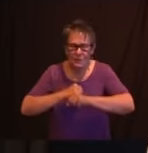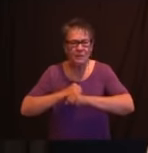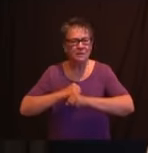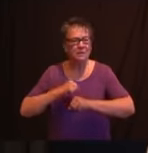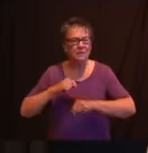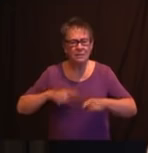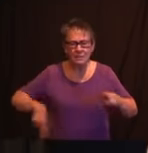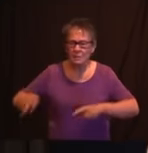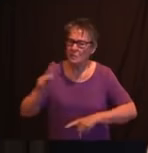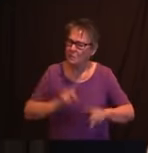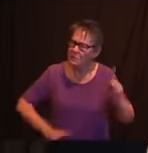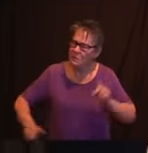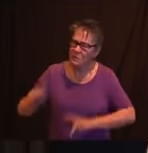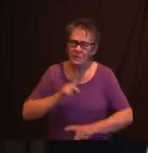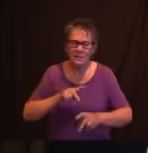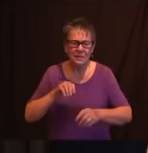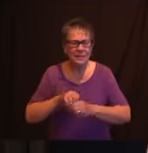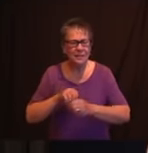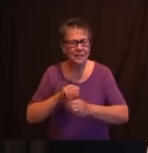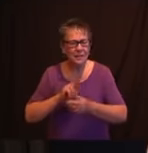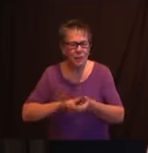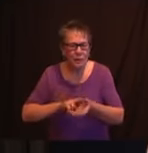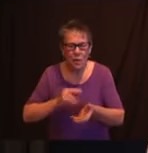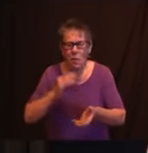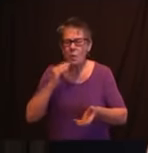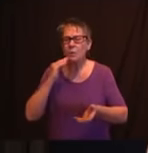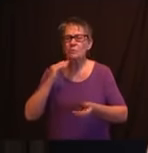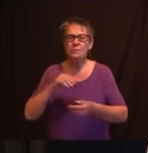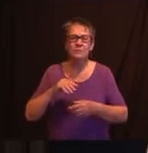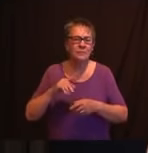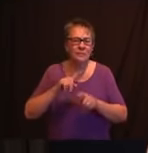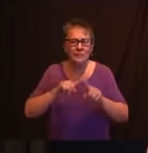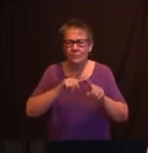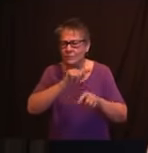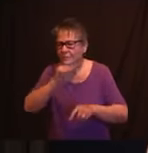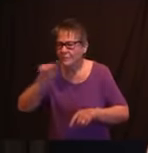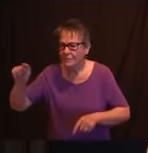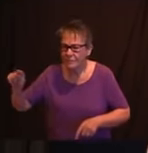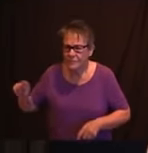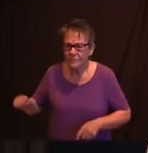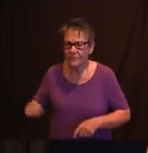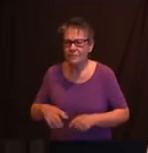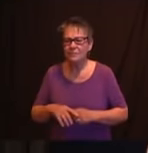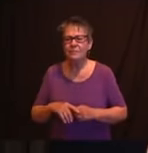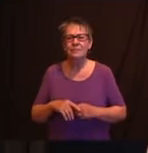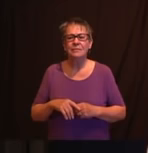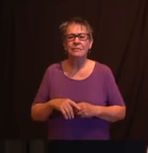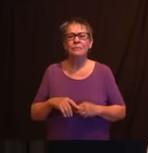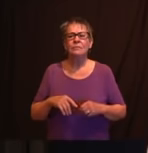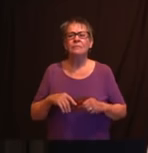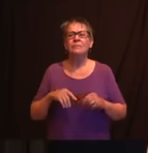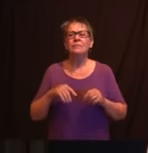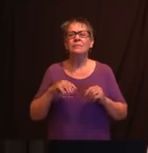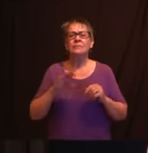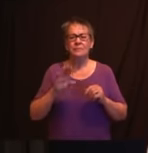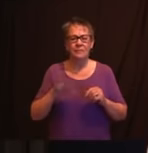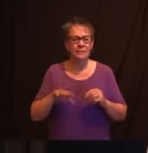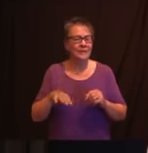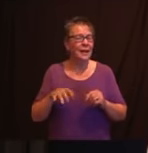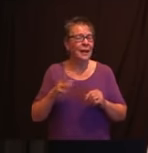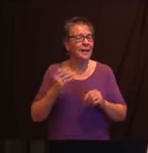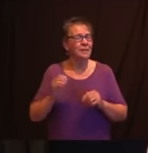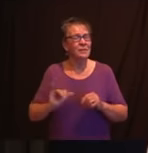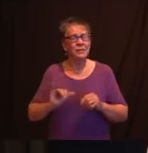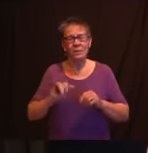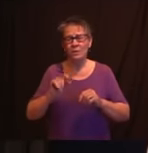nursing homes, it has to be done with a focus on safeguarding our nursing home residents and their caregivers, and to continue identifying the